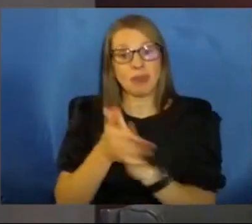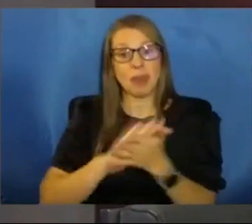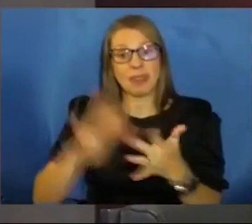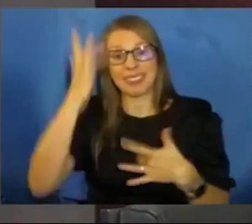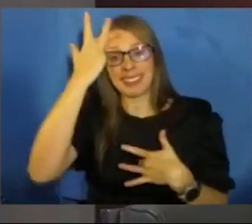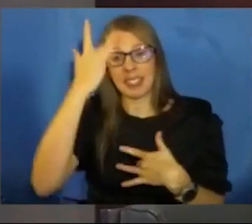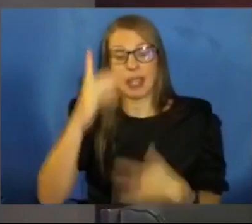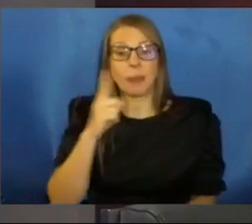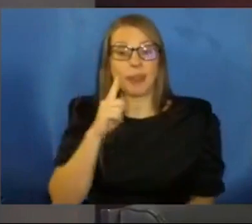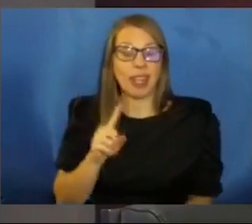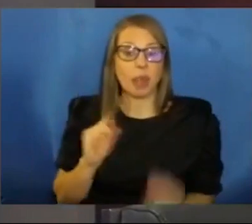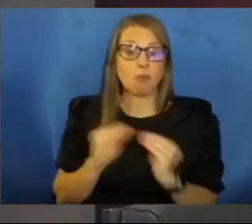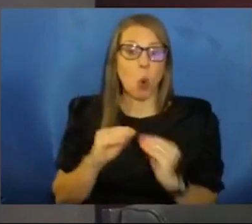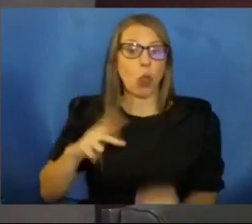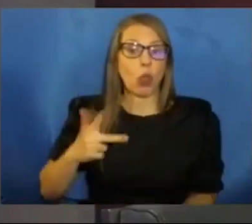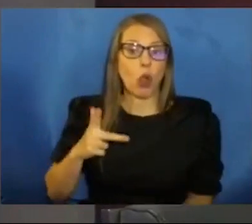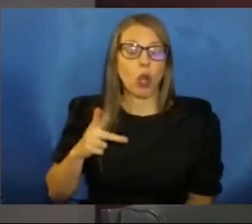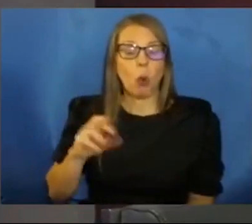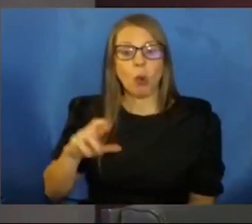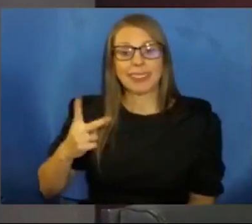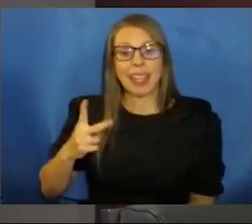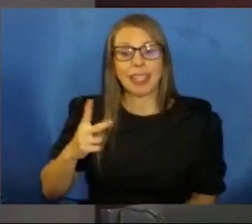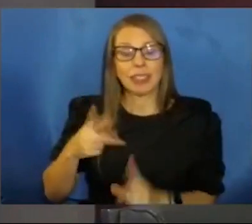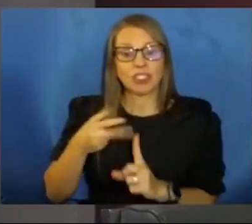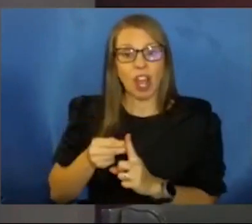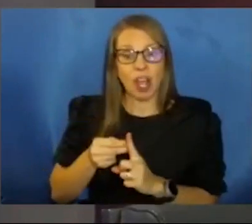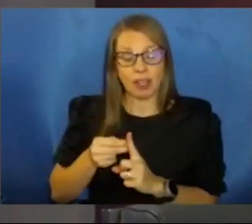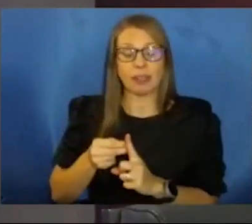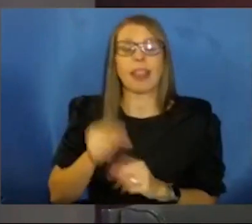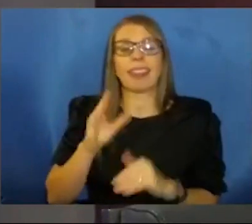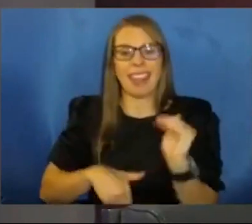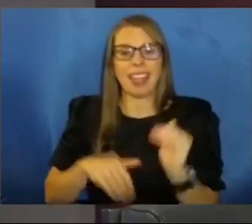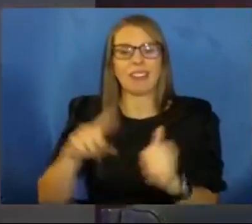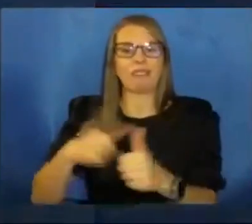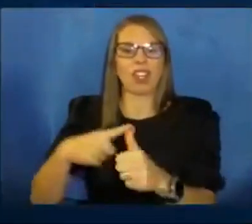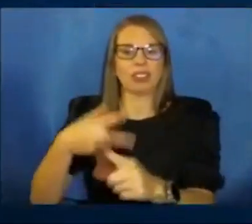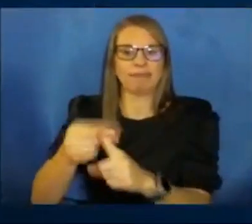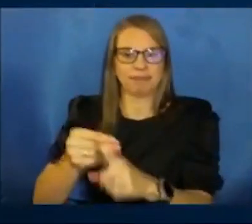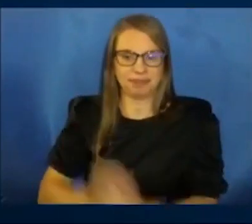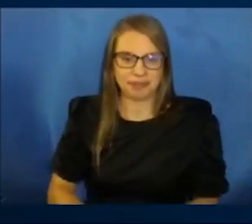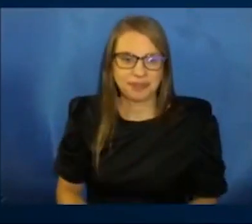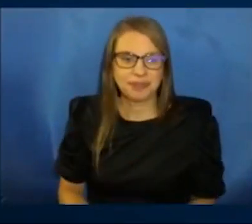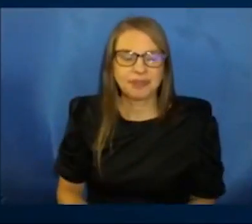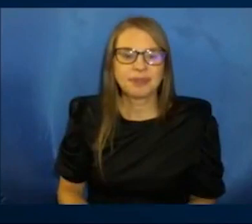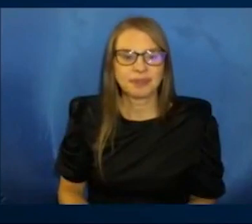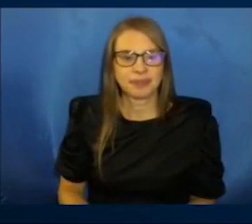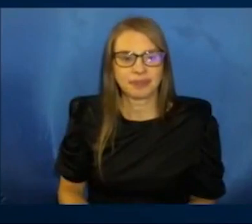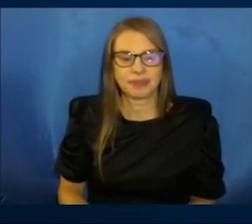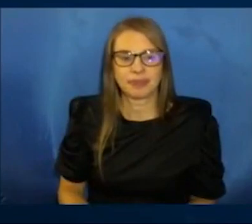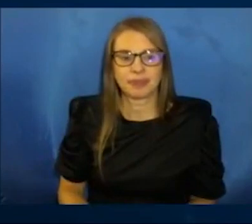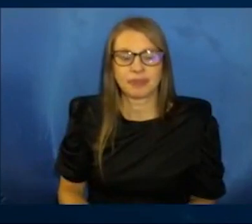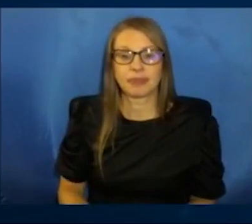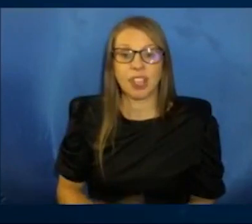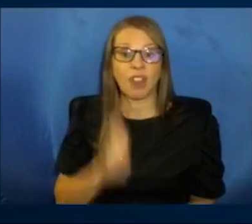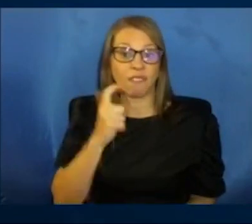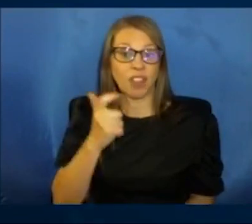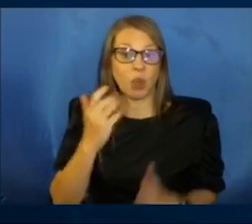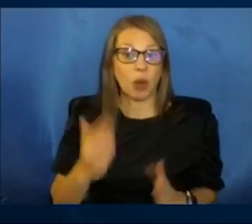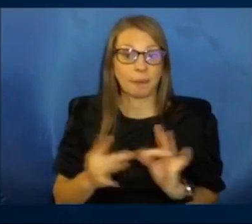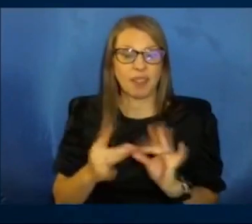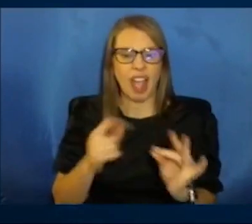else, maybe Louisiana, I forget, we're starting to see an uptick in first dose vaccination. So that's great. But I think